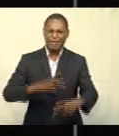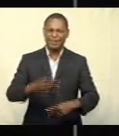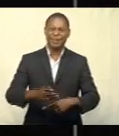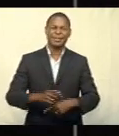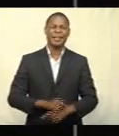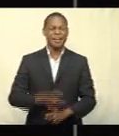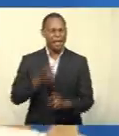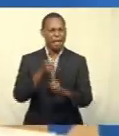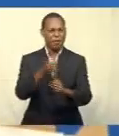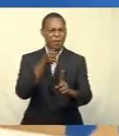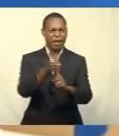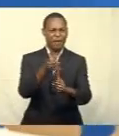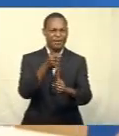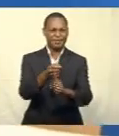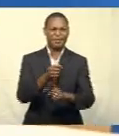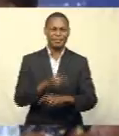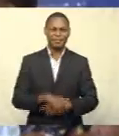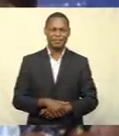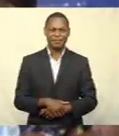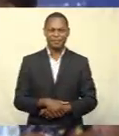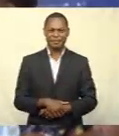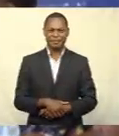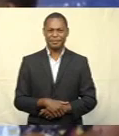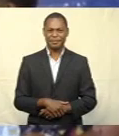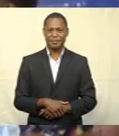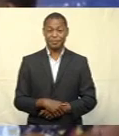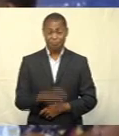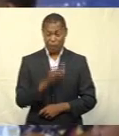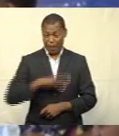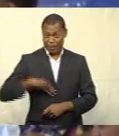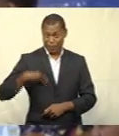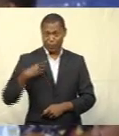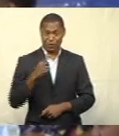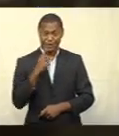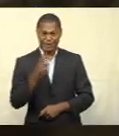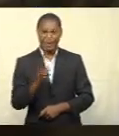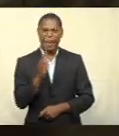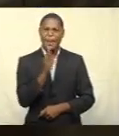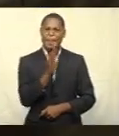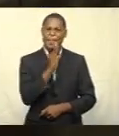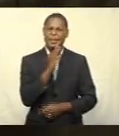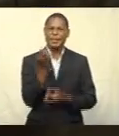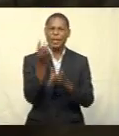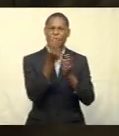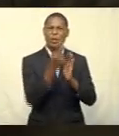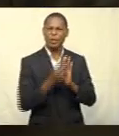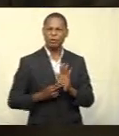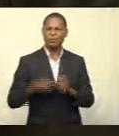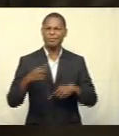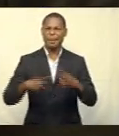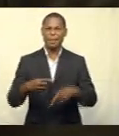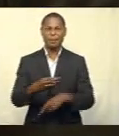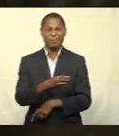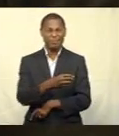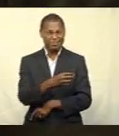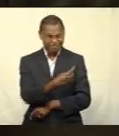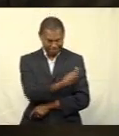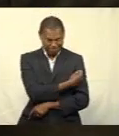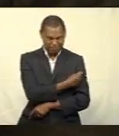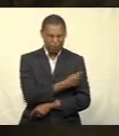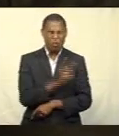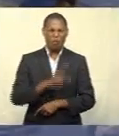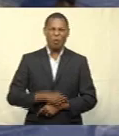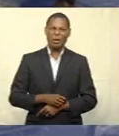on. And you know where to jab, right? The ministry says misinformation about the AstraZeneca vaccine that was a hindrance in the